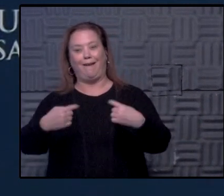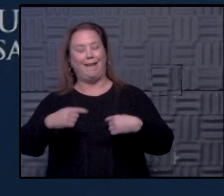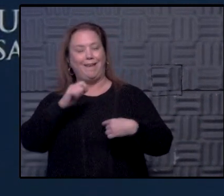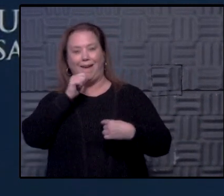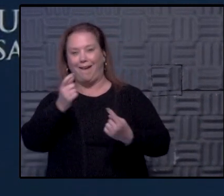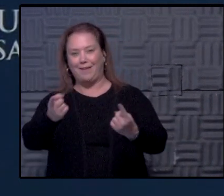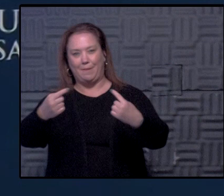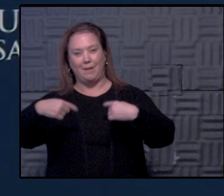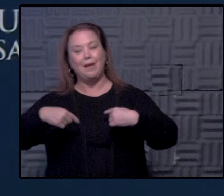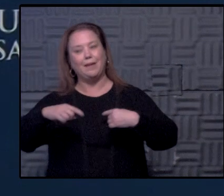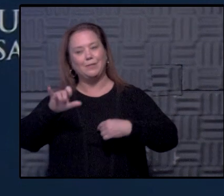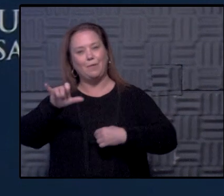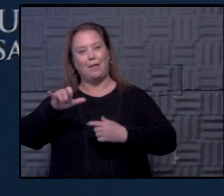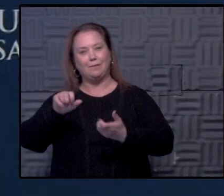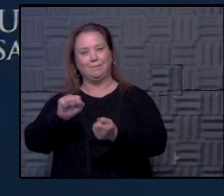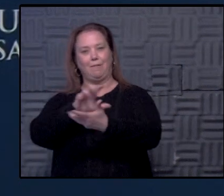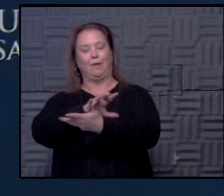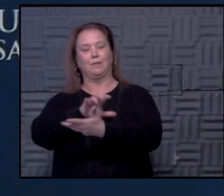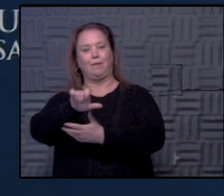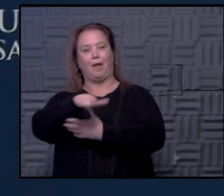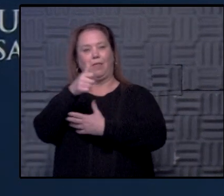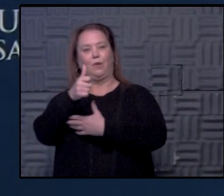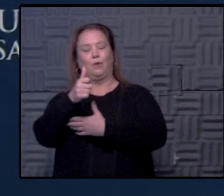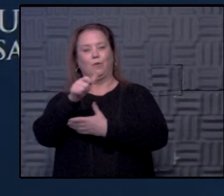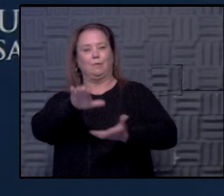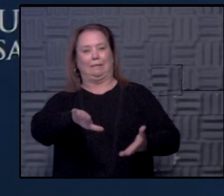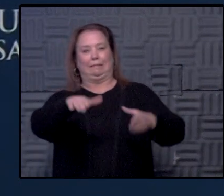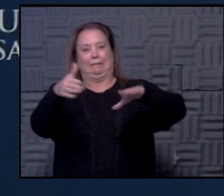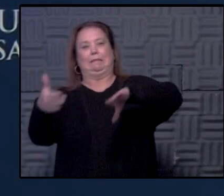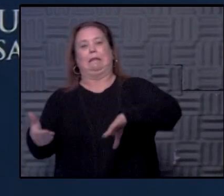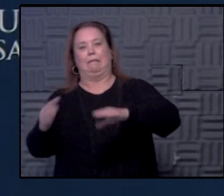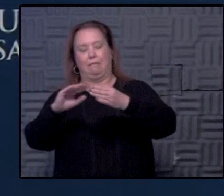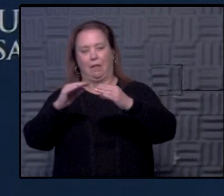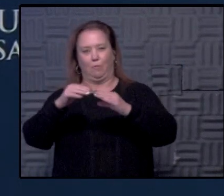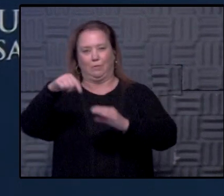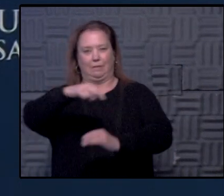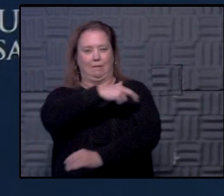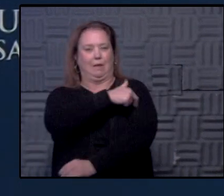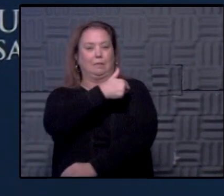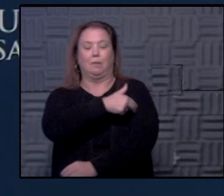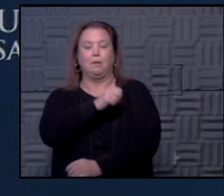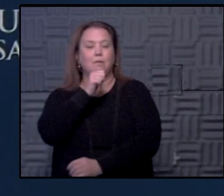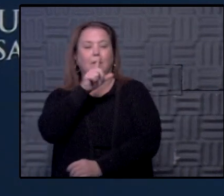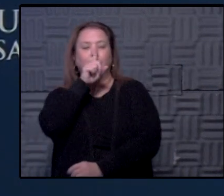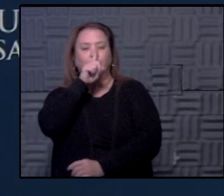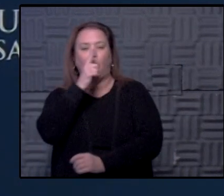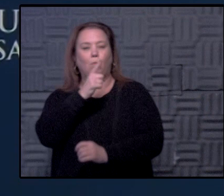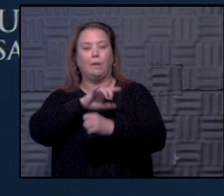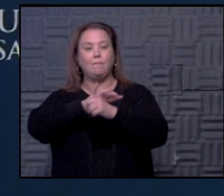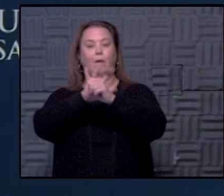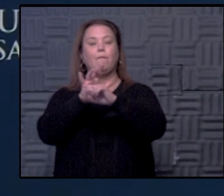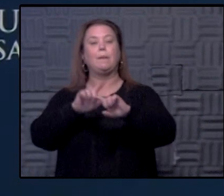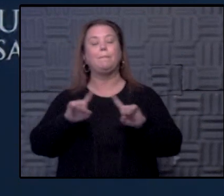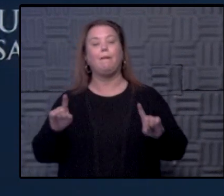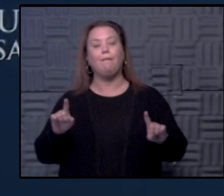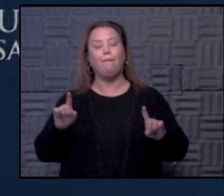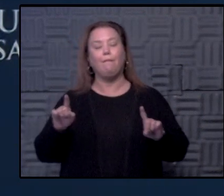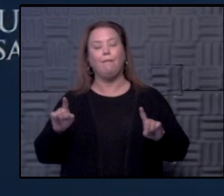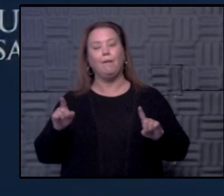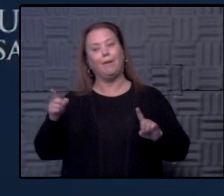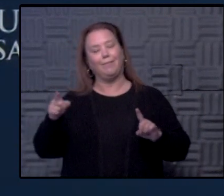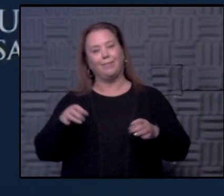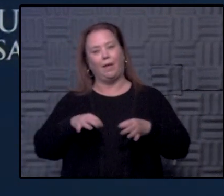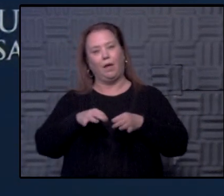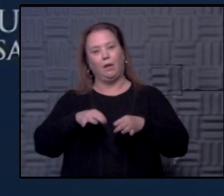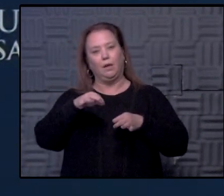to other reasons for mortality in the hospital setting, not just COVID, but the fact that they